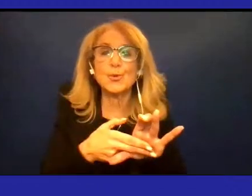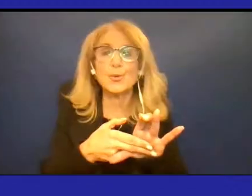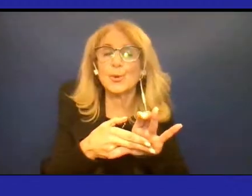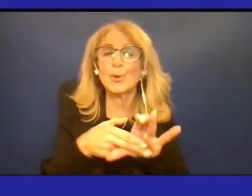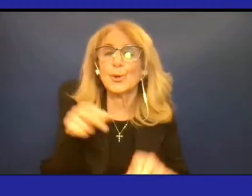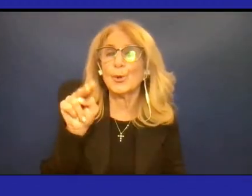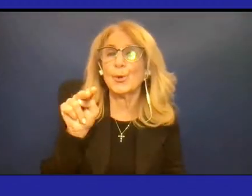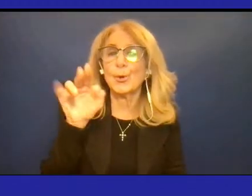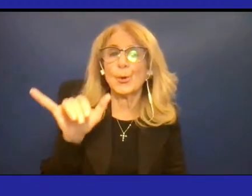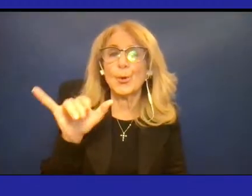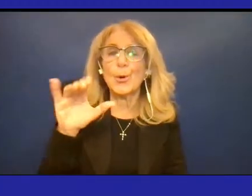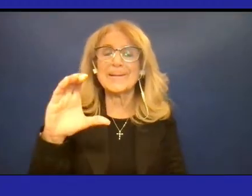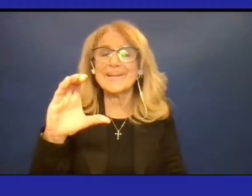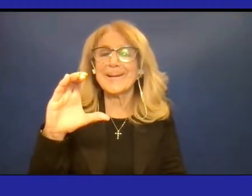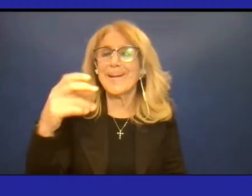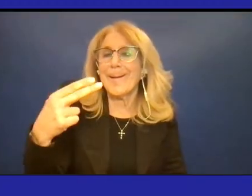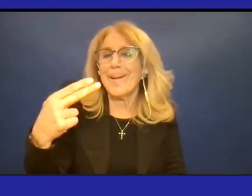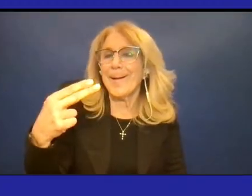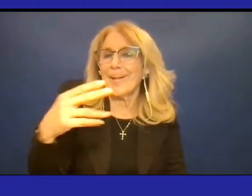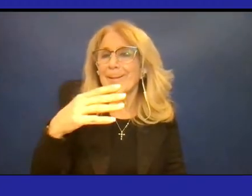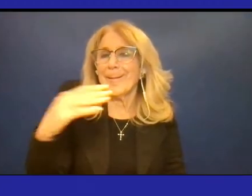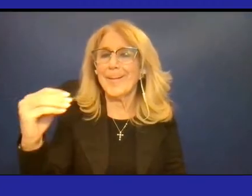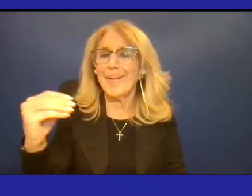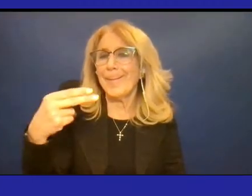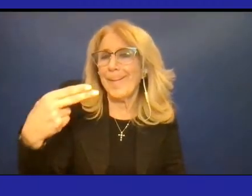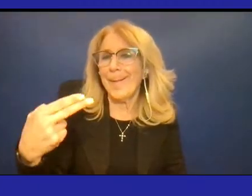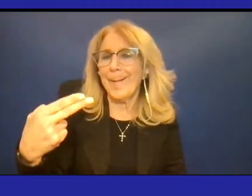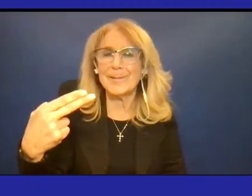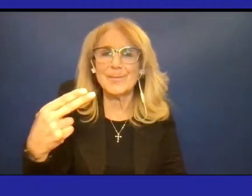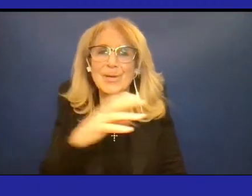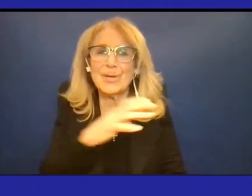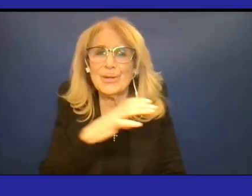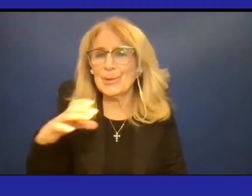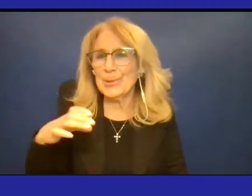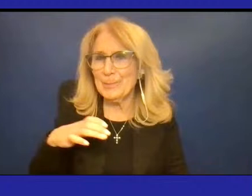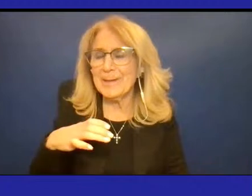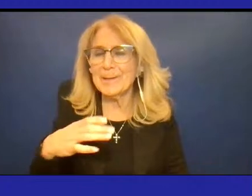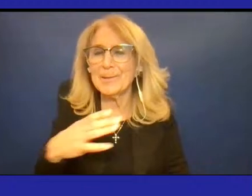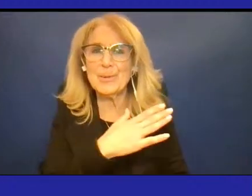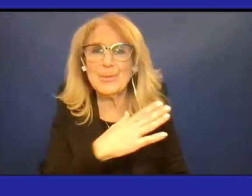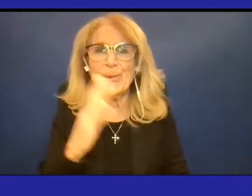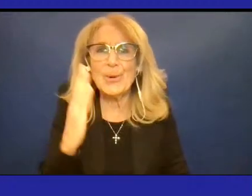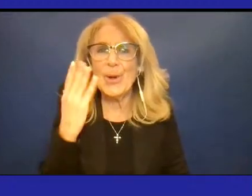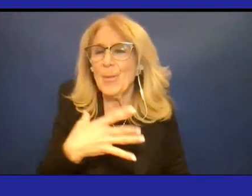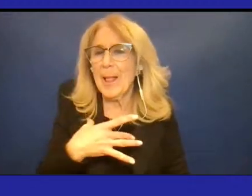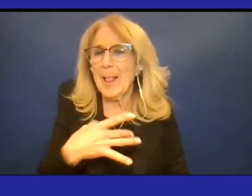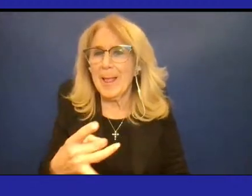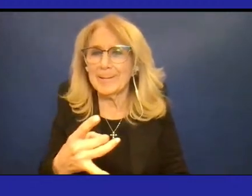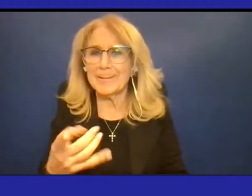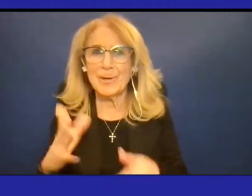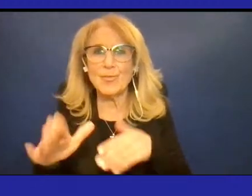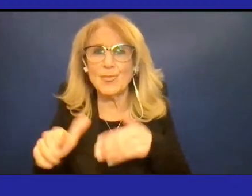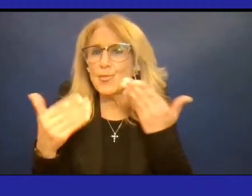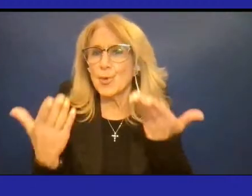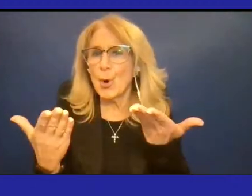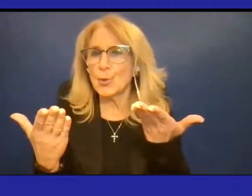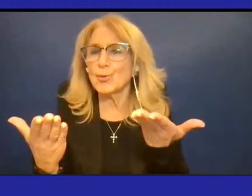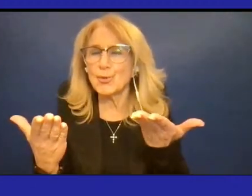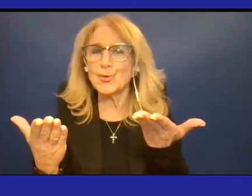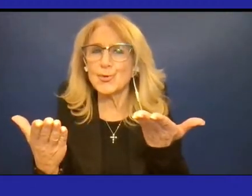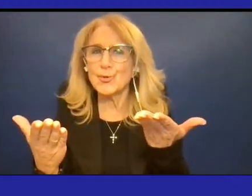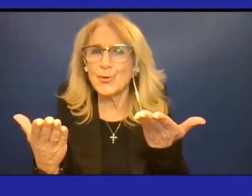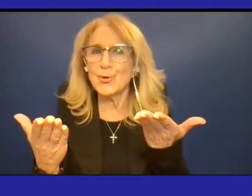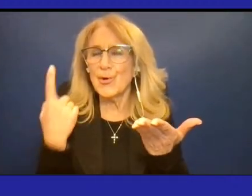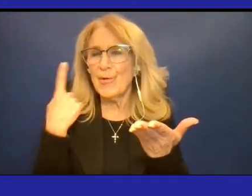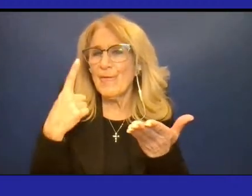is representing Dr. Michelle Morse in a voting capacity. I would like to propose a motion to adopt the minutes of the Strategic